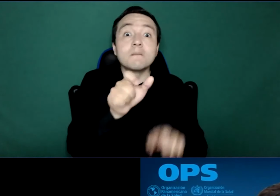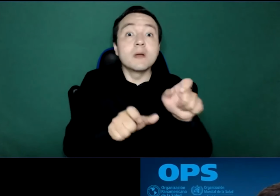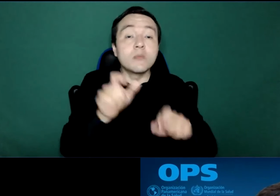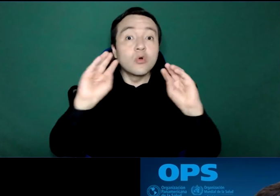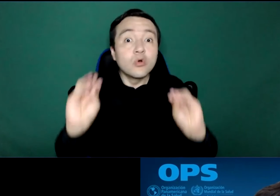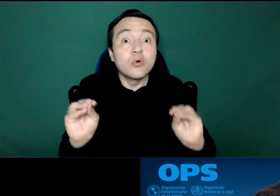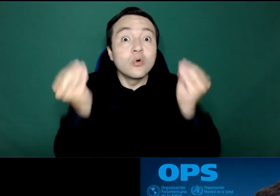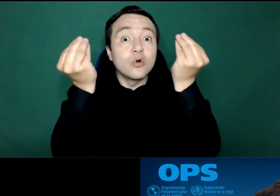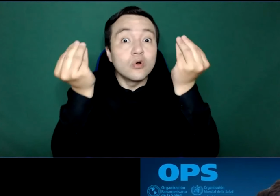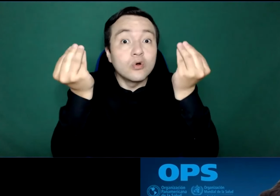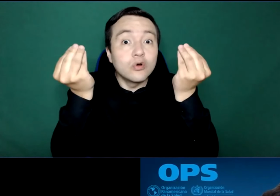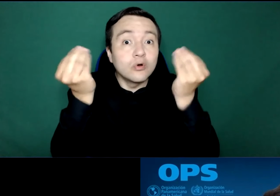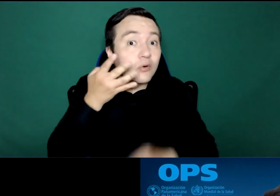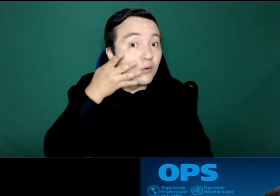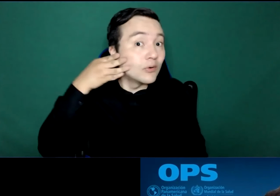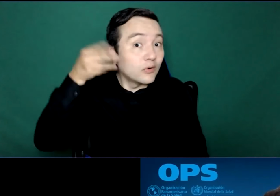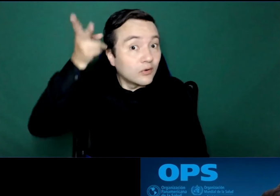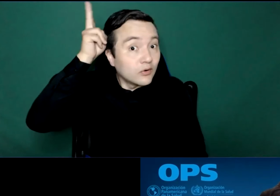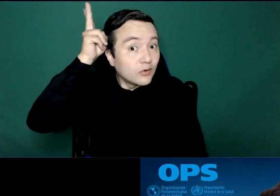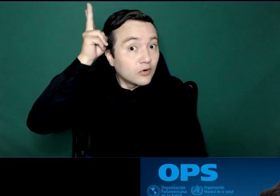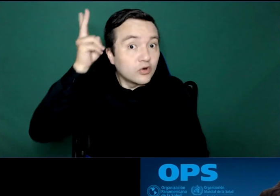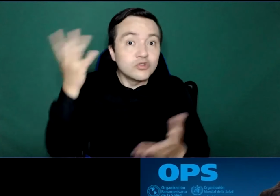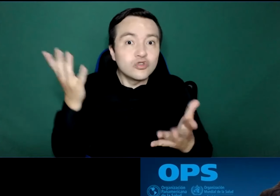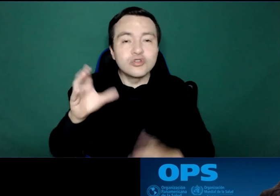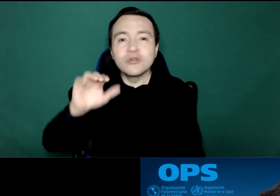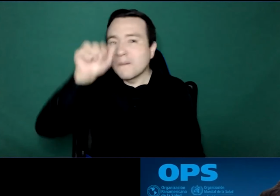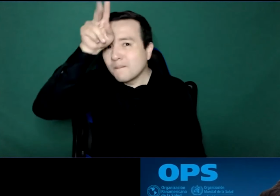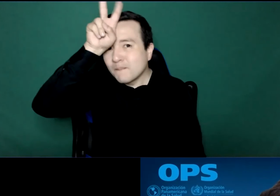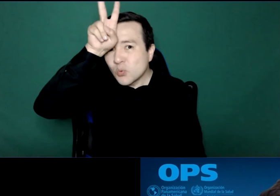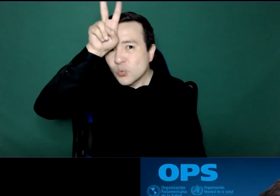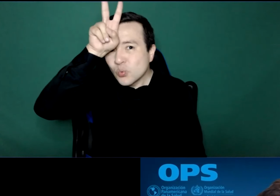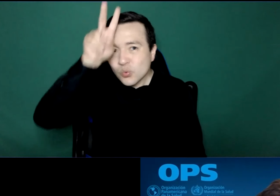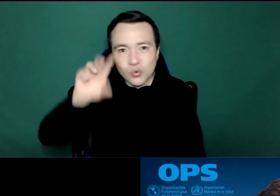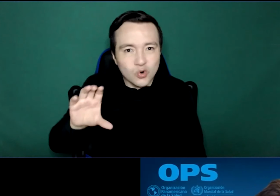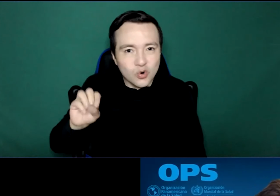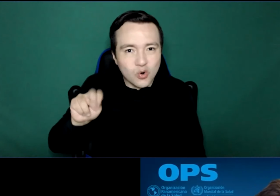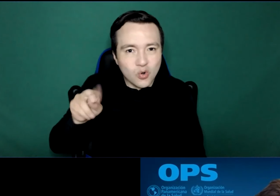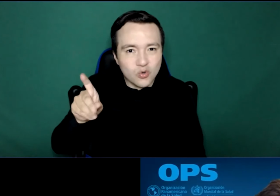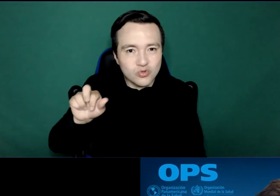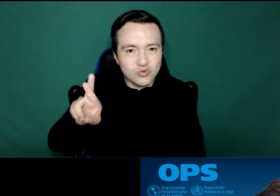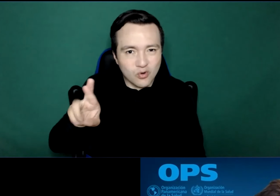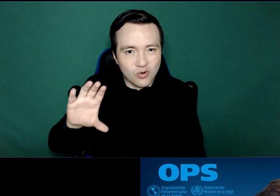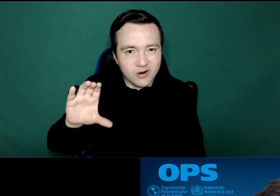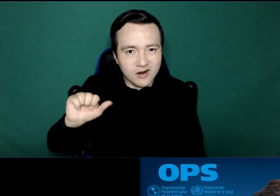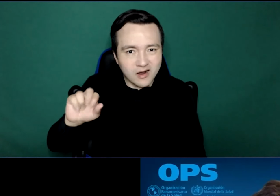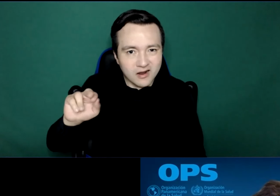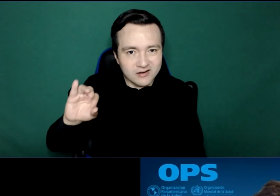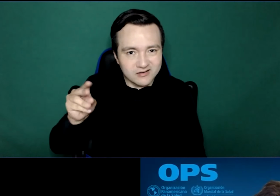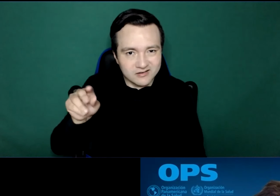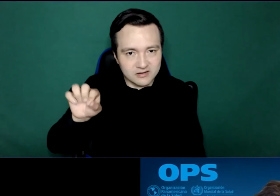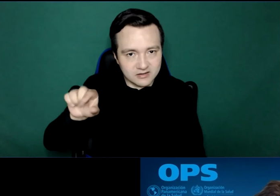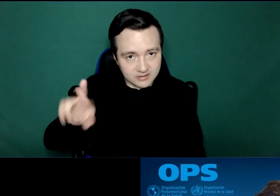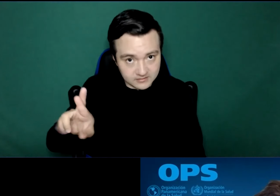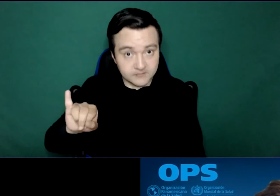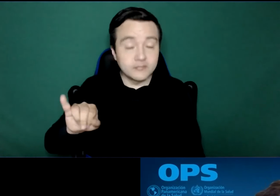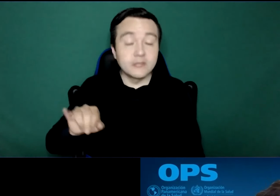like the indigenous people in the region, in Condorcanqui in Peru, or the children, boys, girls, and women in